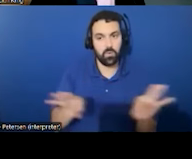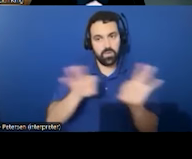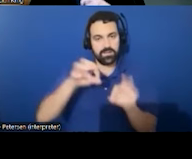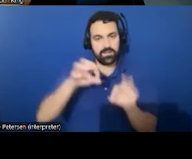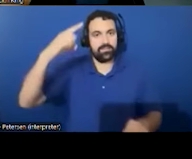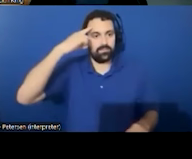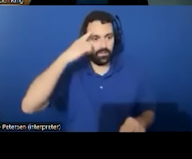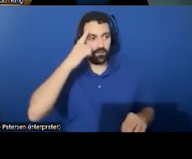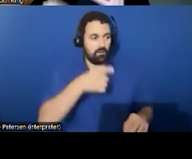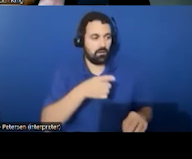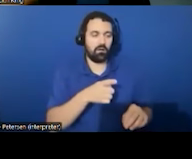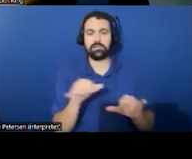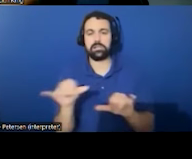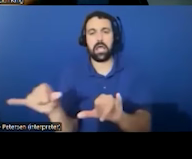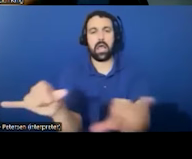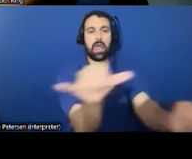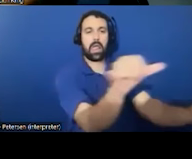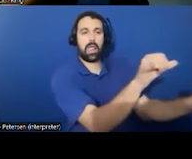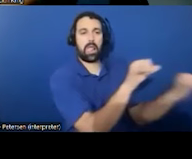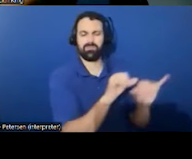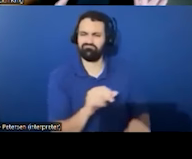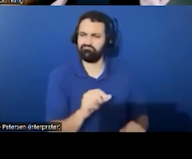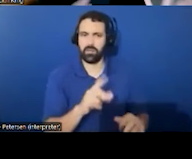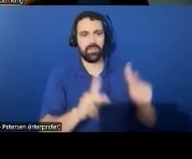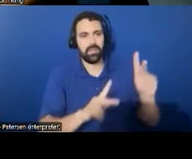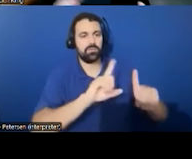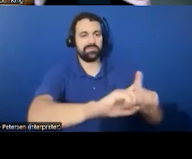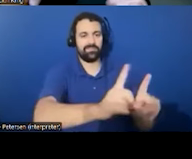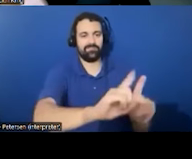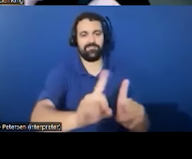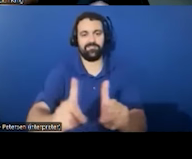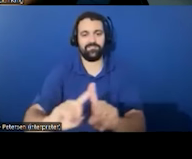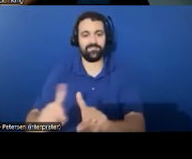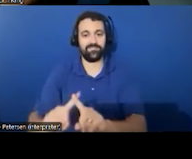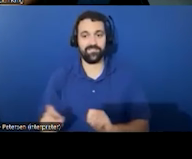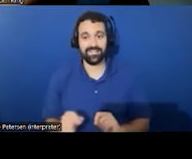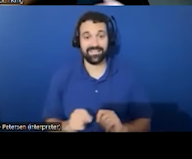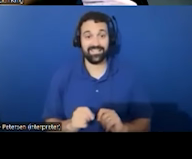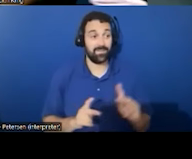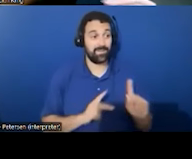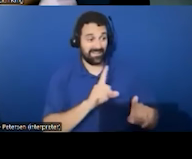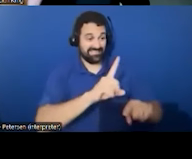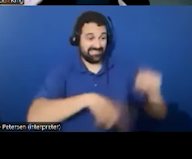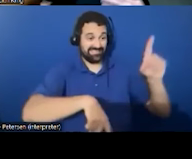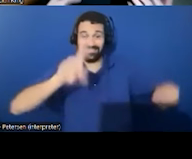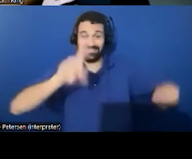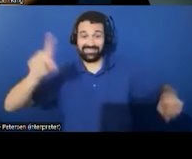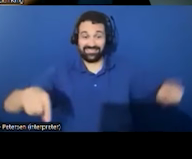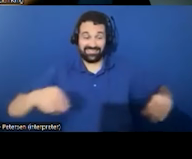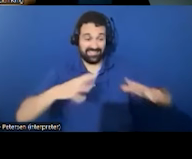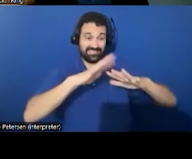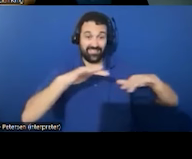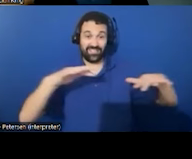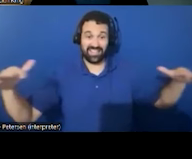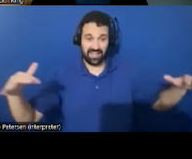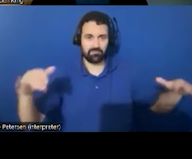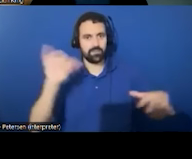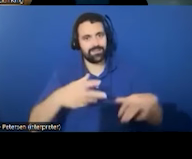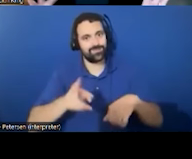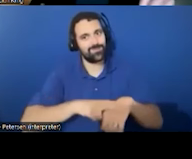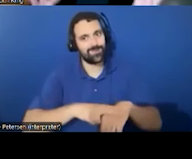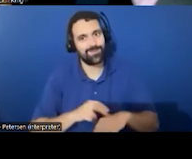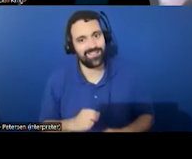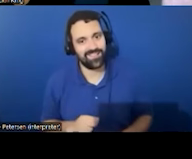So universal design starts with the assumption that diversity is the norm. So courses need to be flexible enough